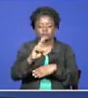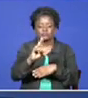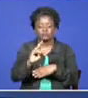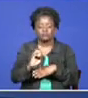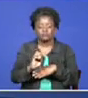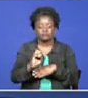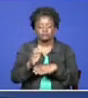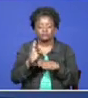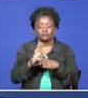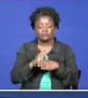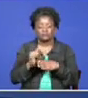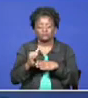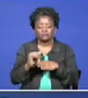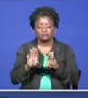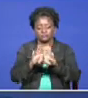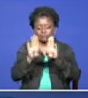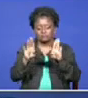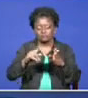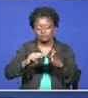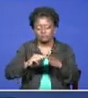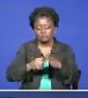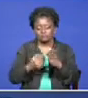where we find our Amajal Knowles.